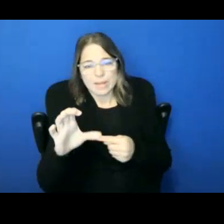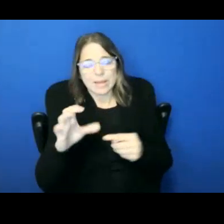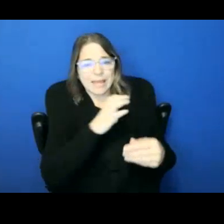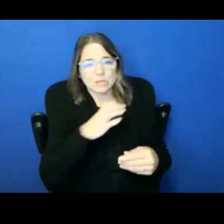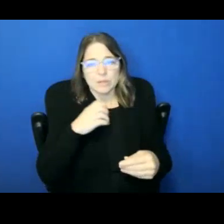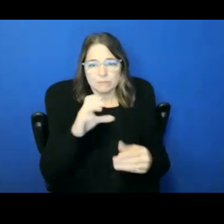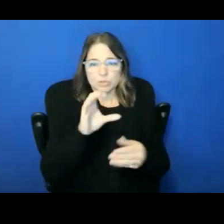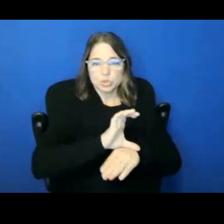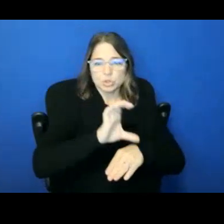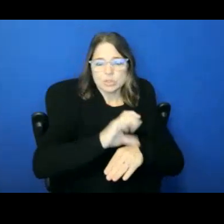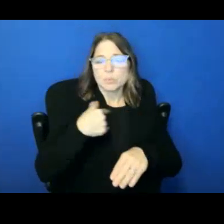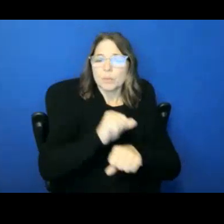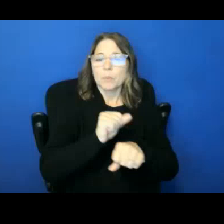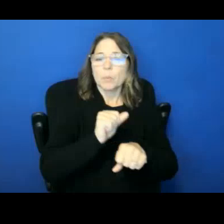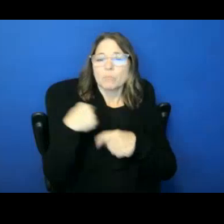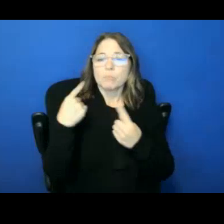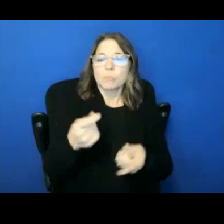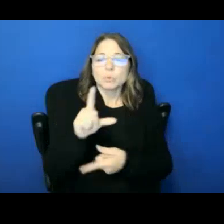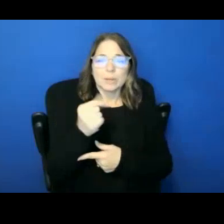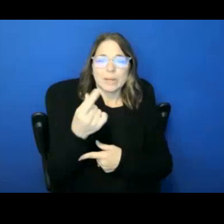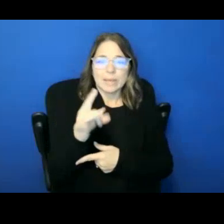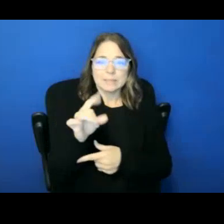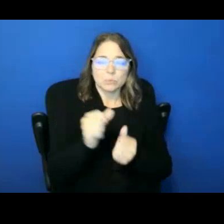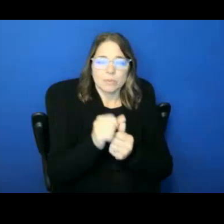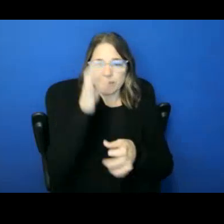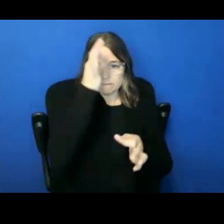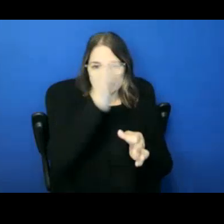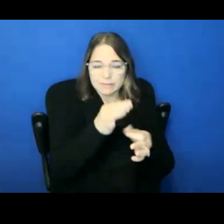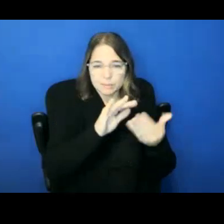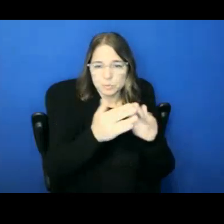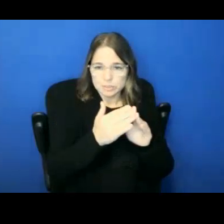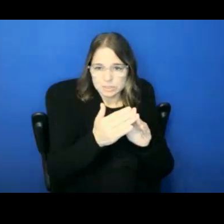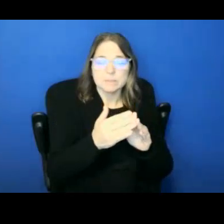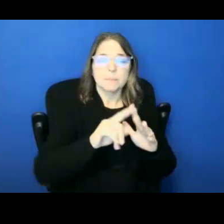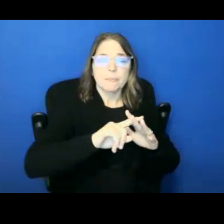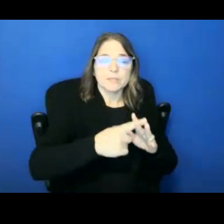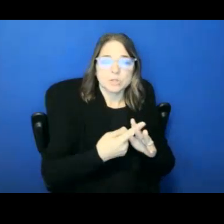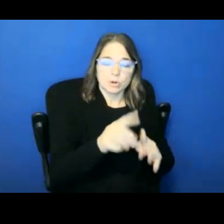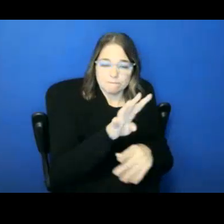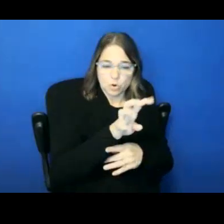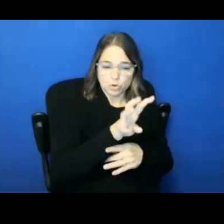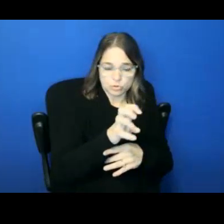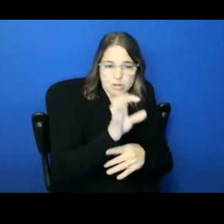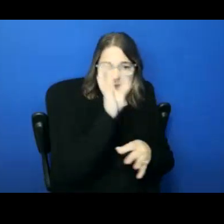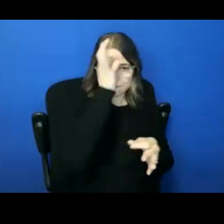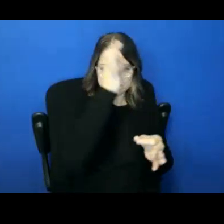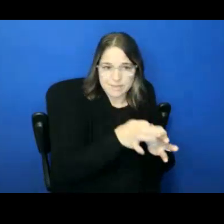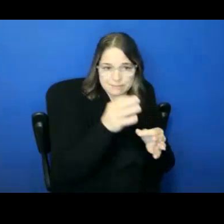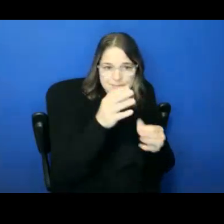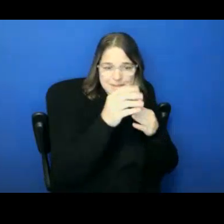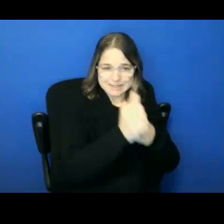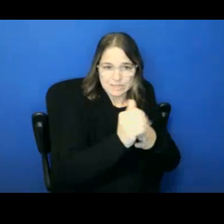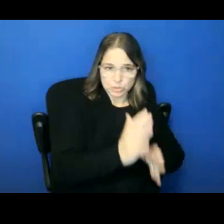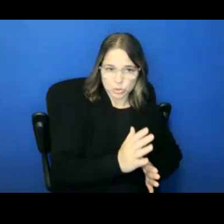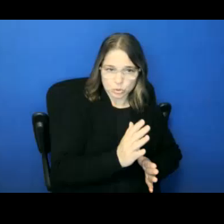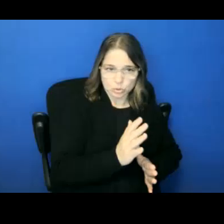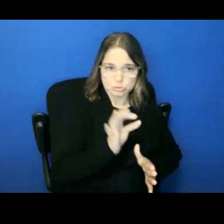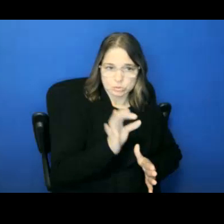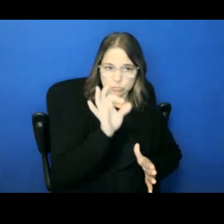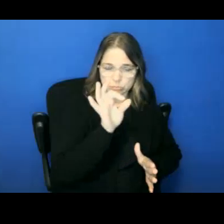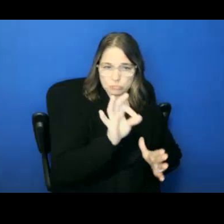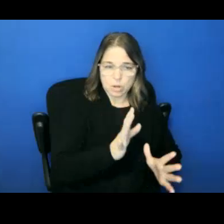since 2018 with faith communities. It started off with 400 faith leaders across the church, across the